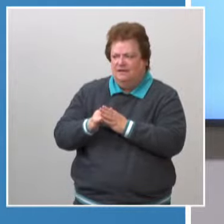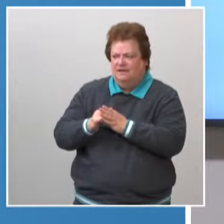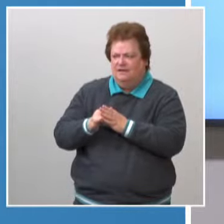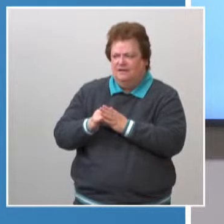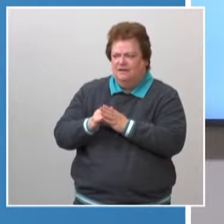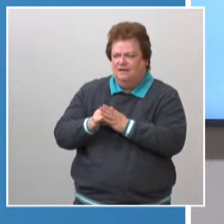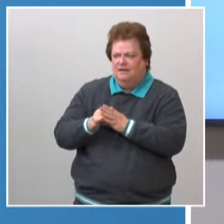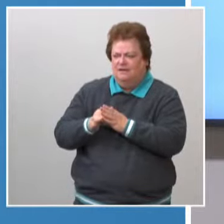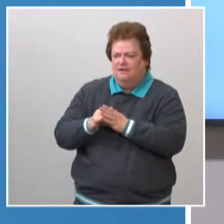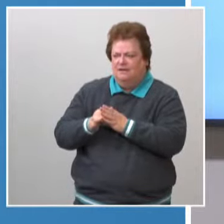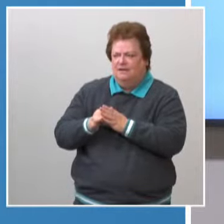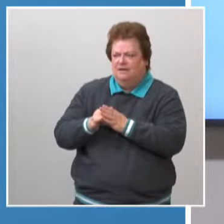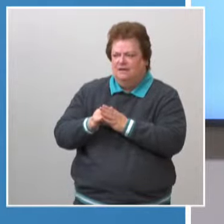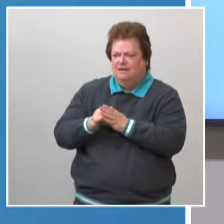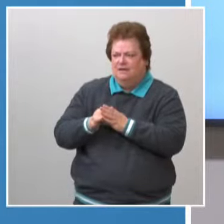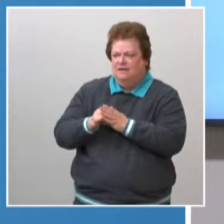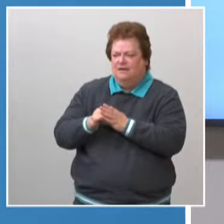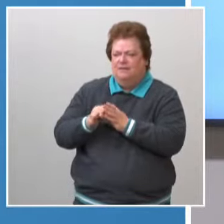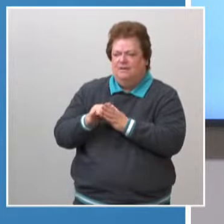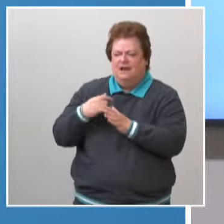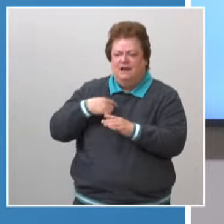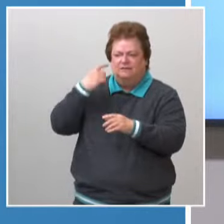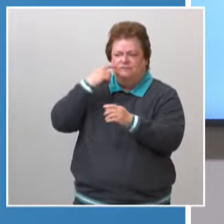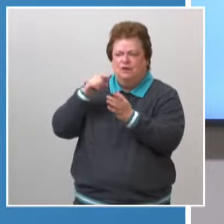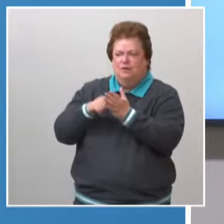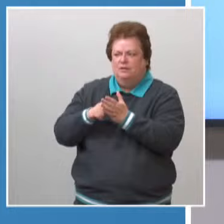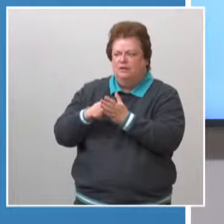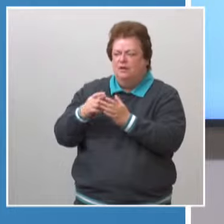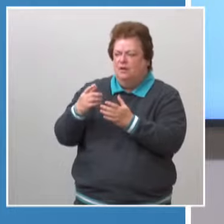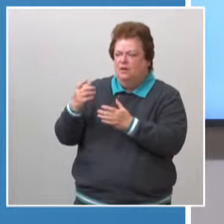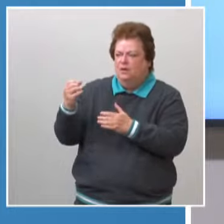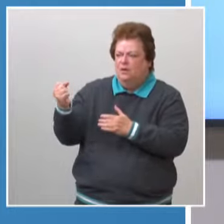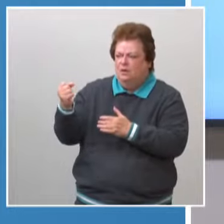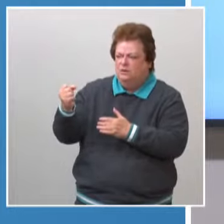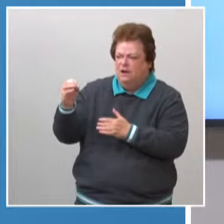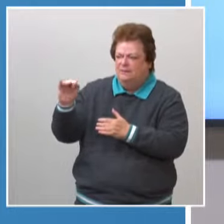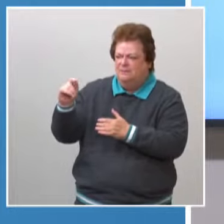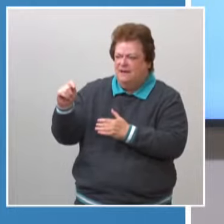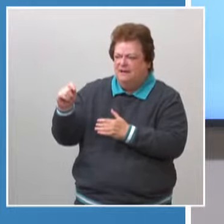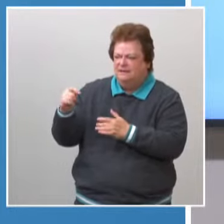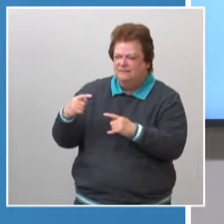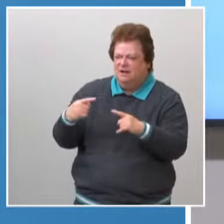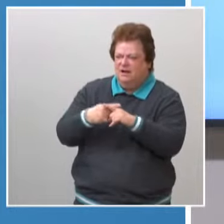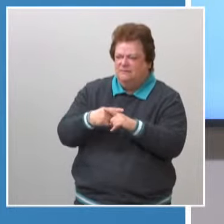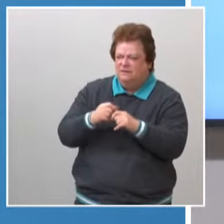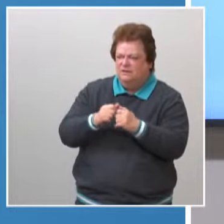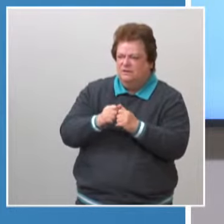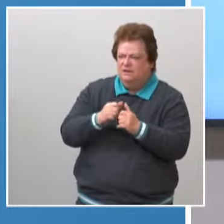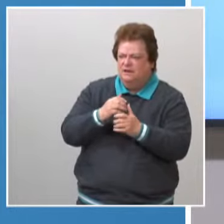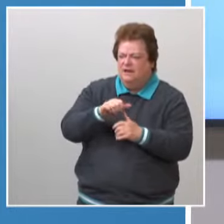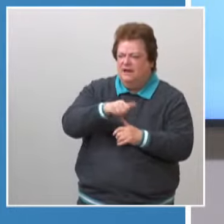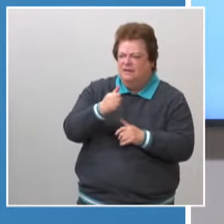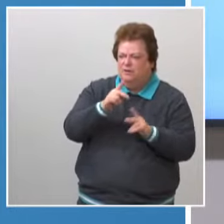2, 3, 4. But I 5, 6, noticed 7, that, 8. Let me check. Sure.